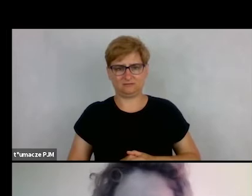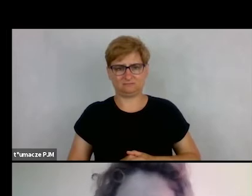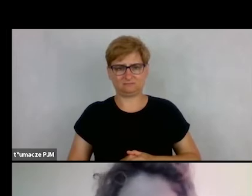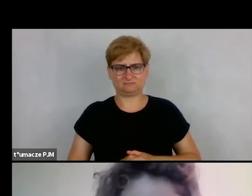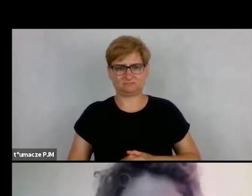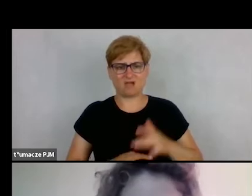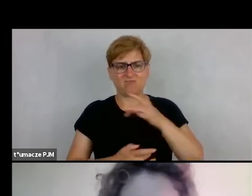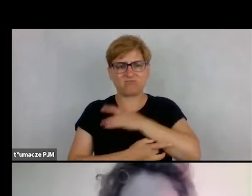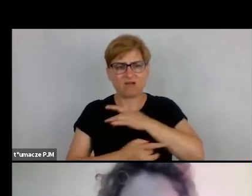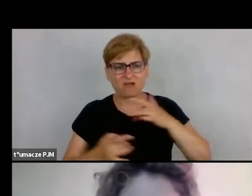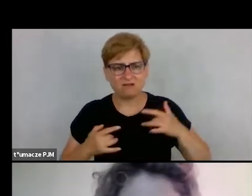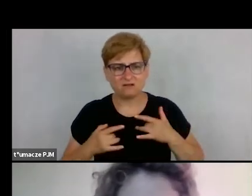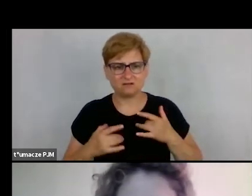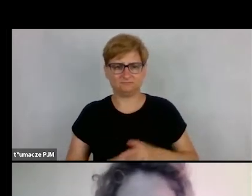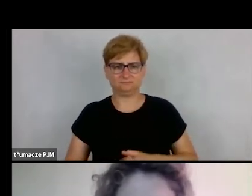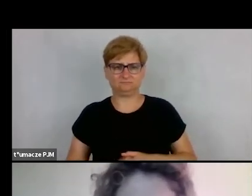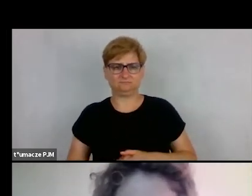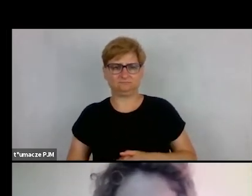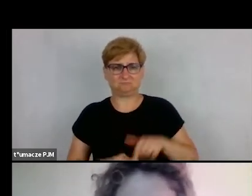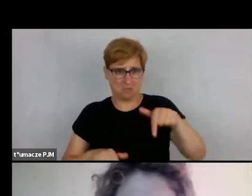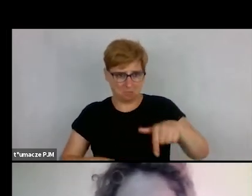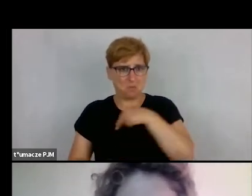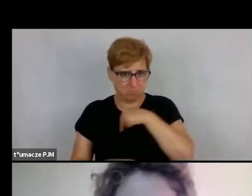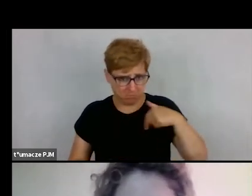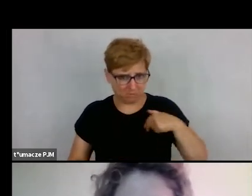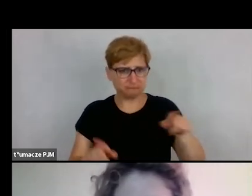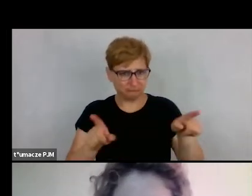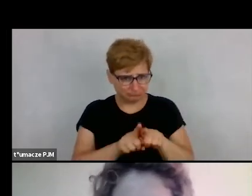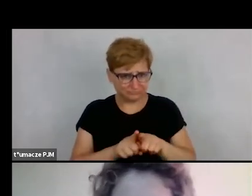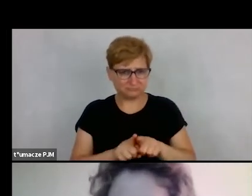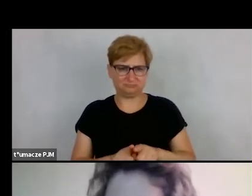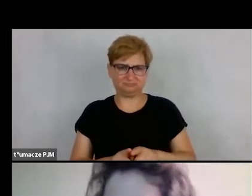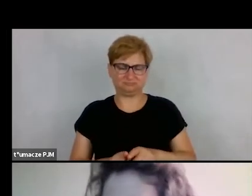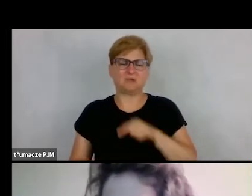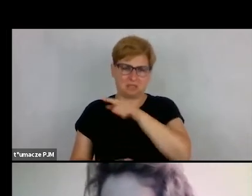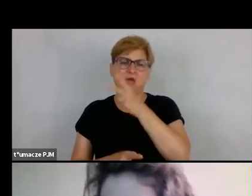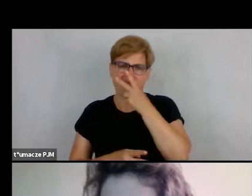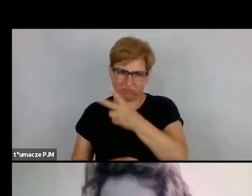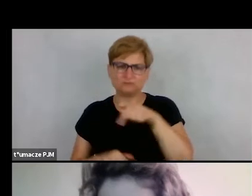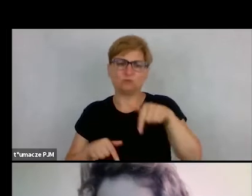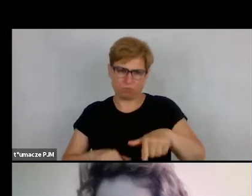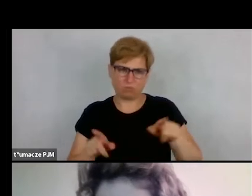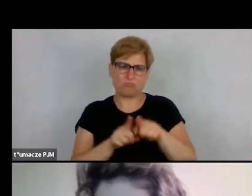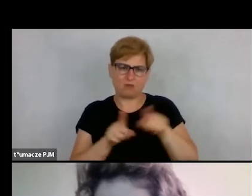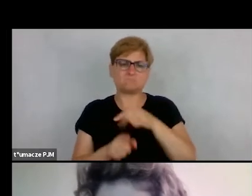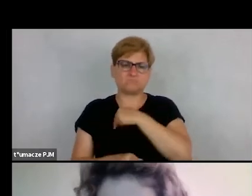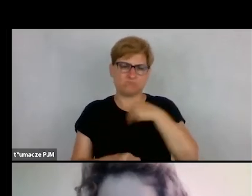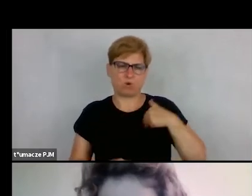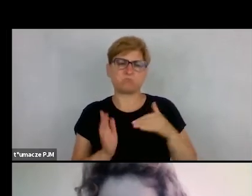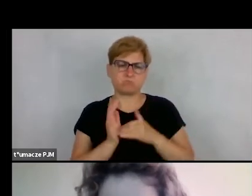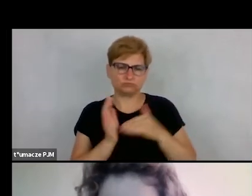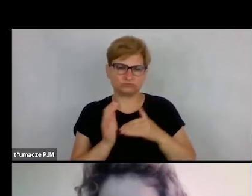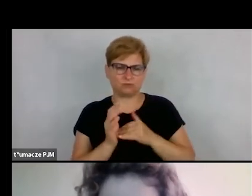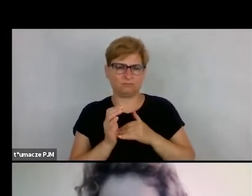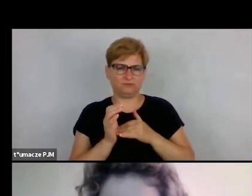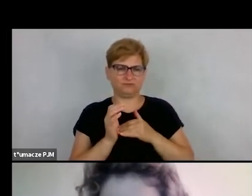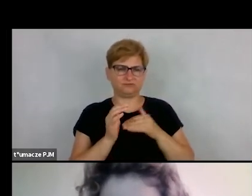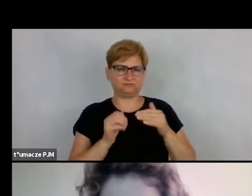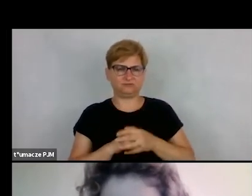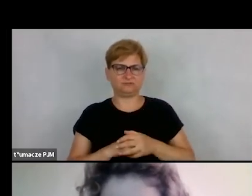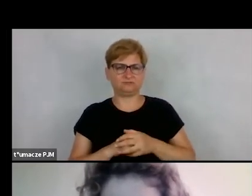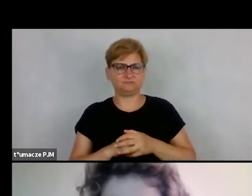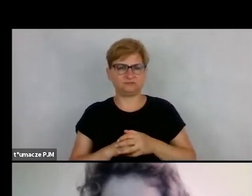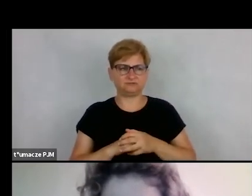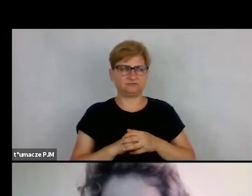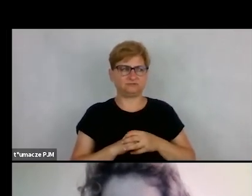struggles with that in Poland, and, you know, Brazil, Russia, the list is long, the Philippines, where we've